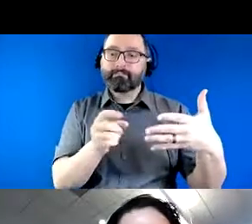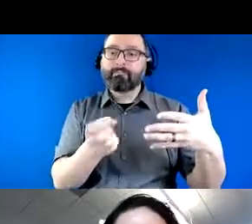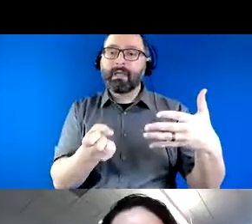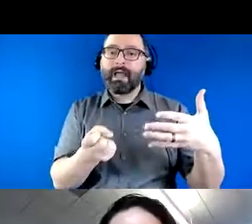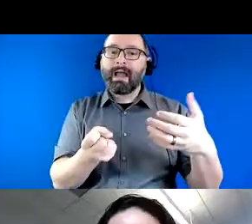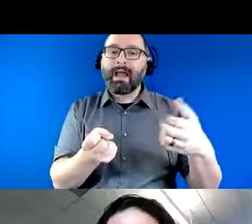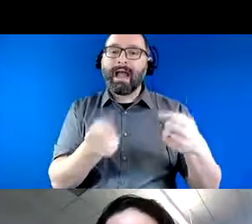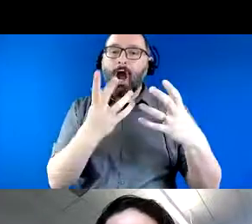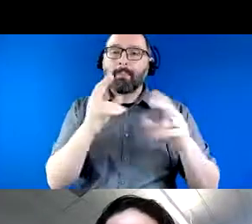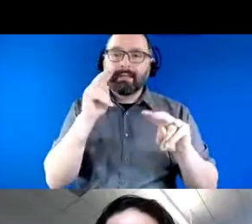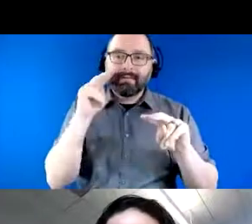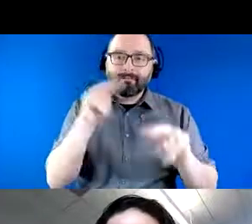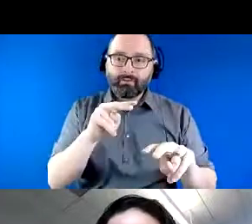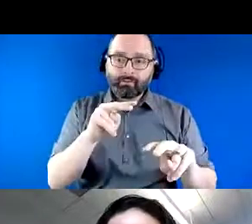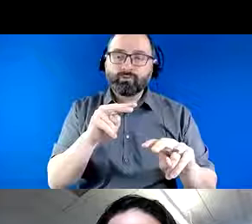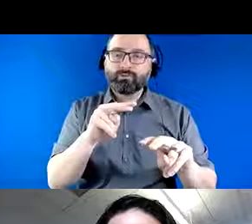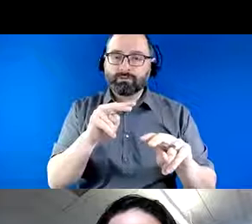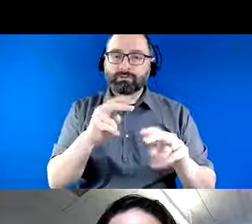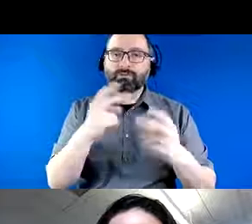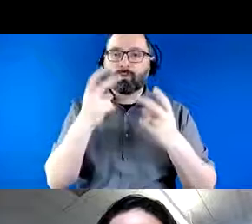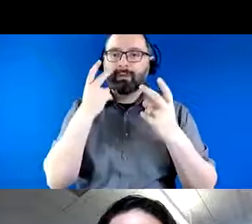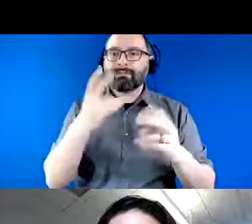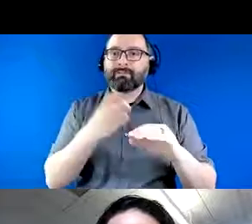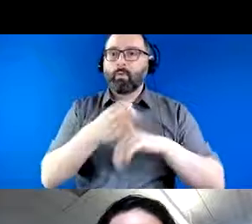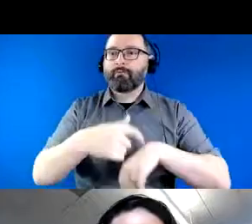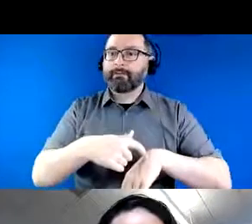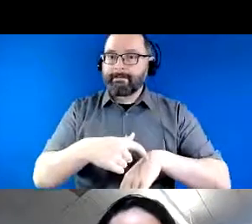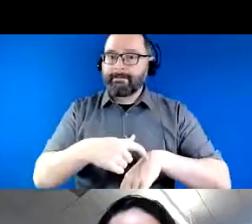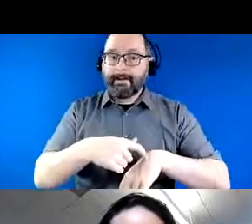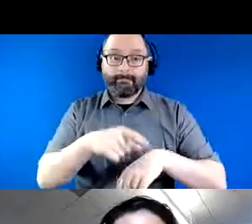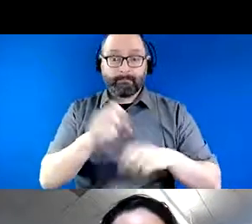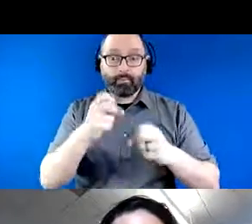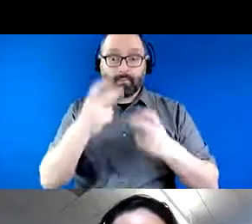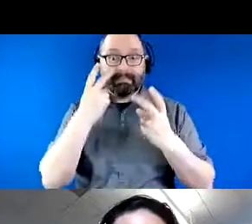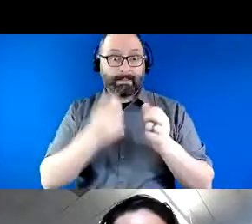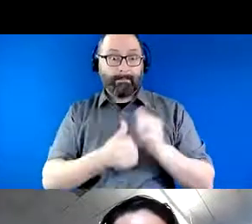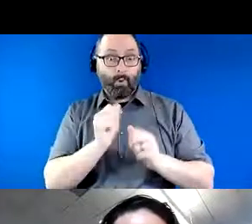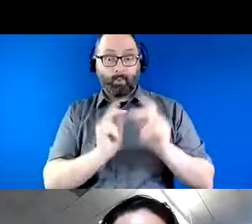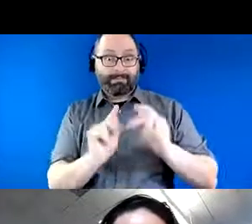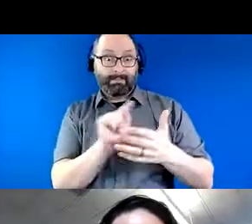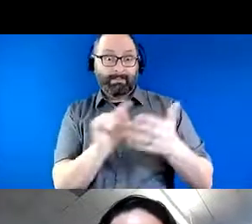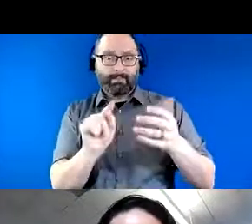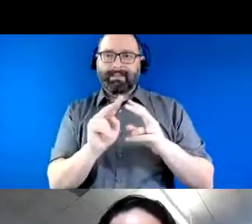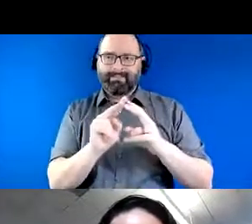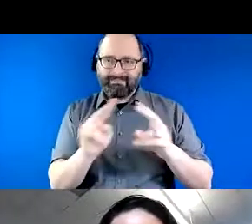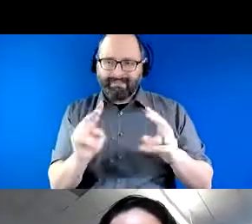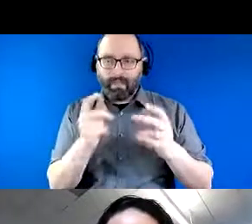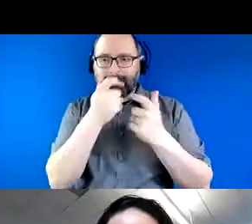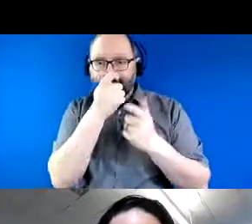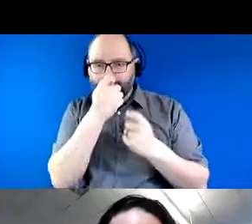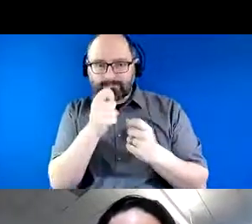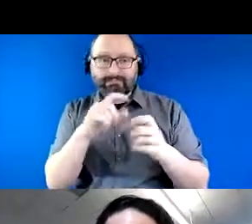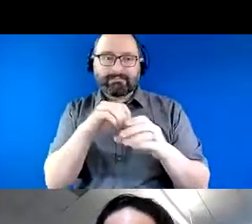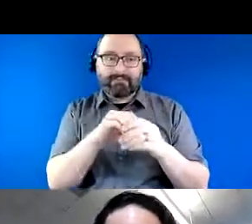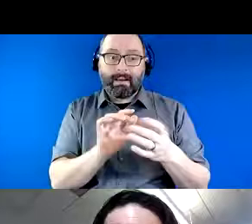many views were seen over time. And you can see that most people were really interested in either medications,